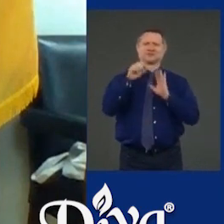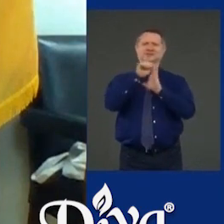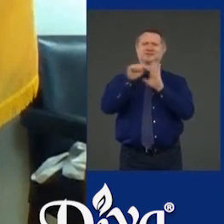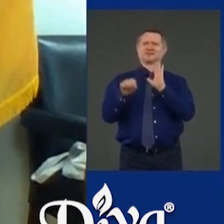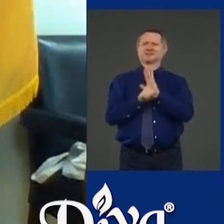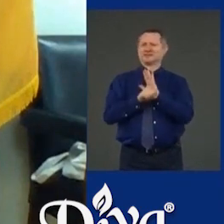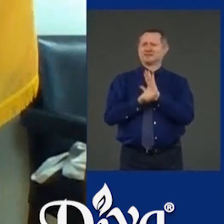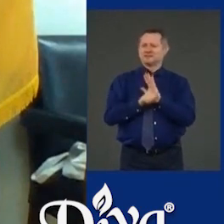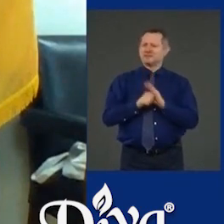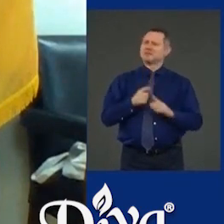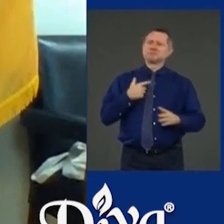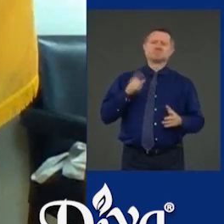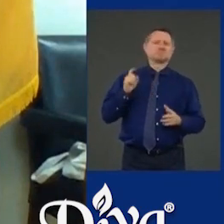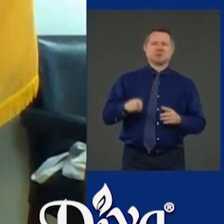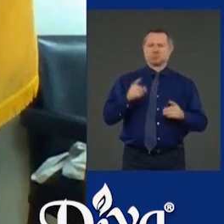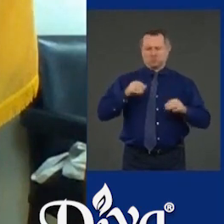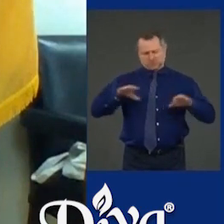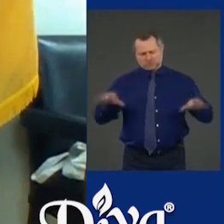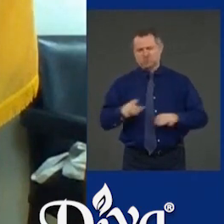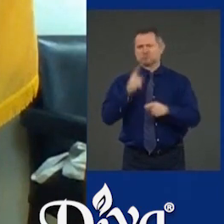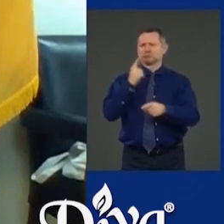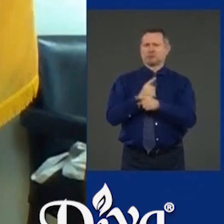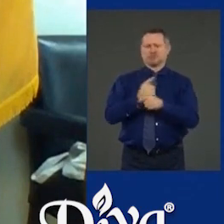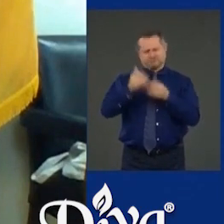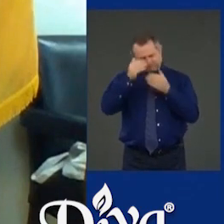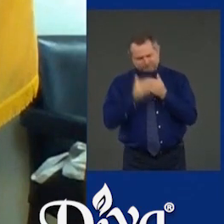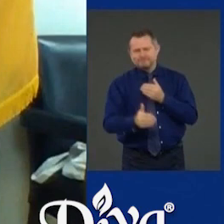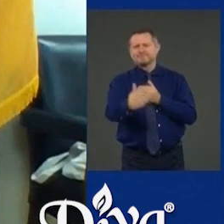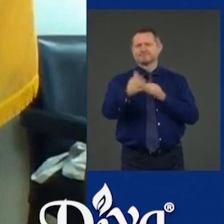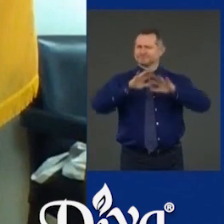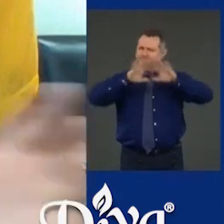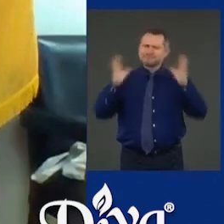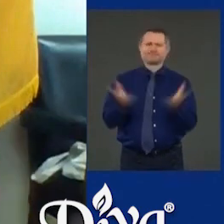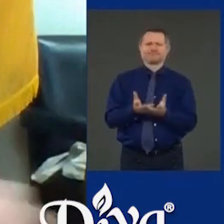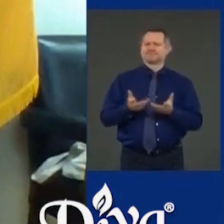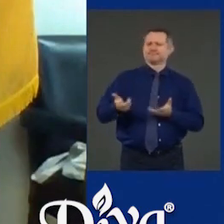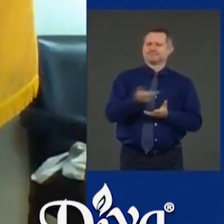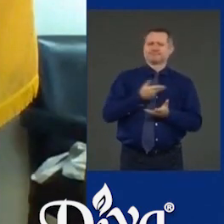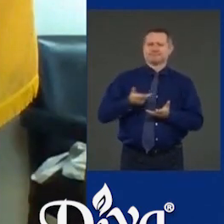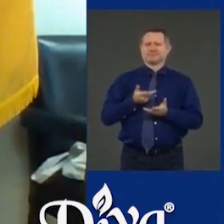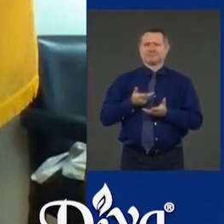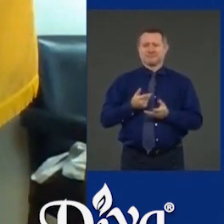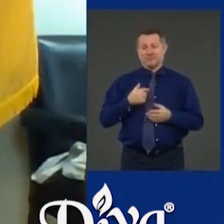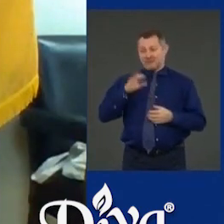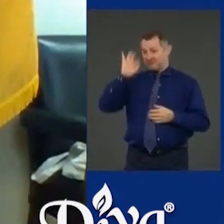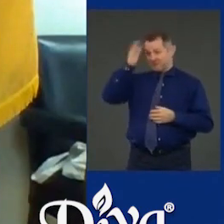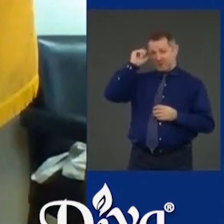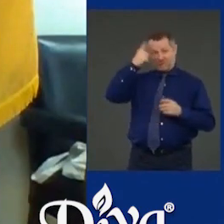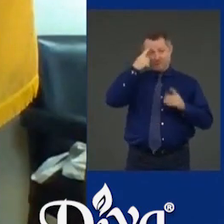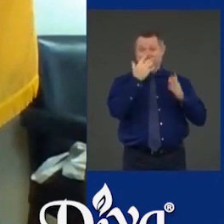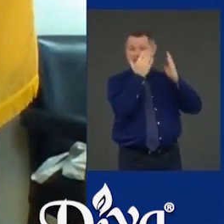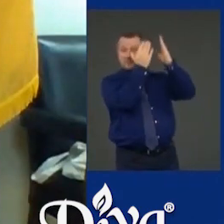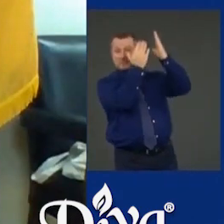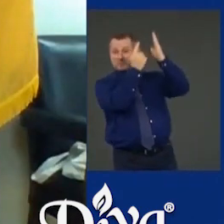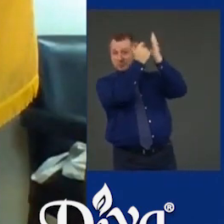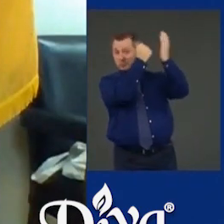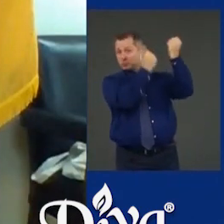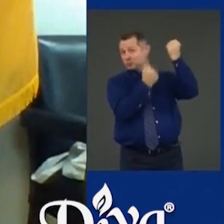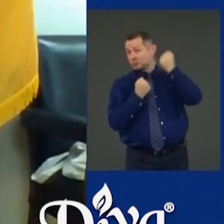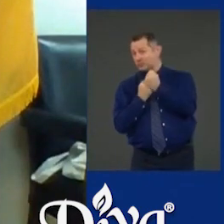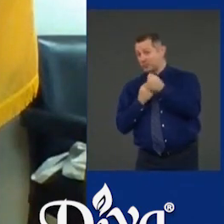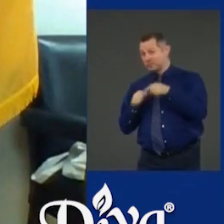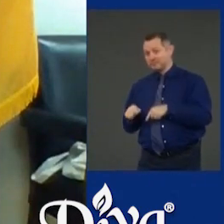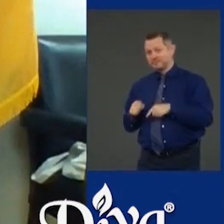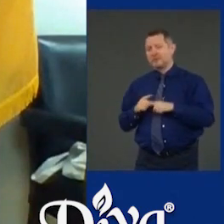by inside the four walls in our respective states. We need the federal government, but boy, have we needed our